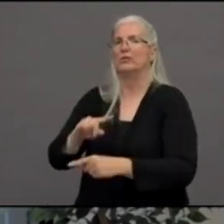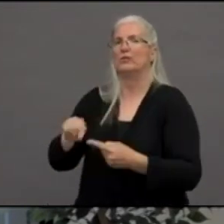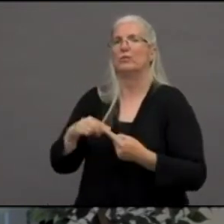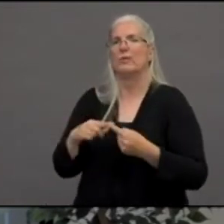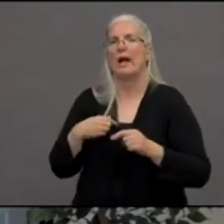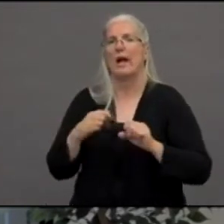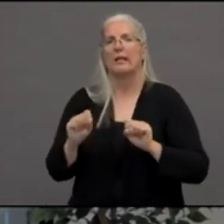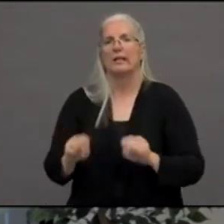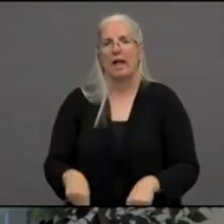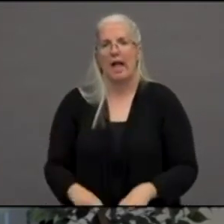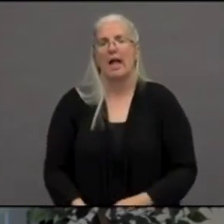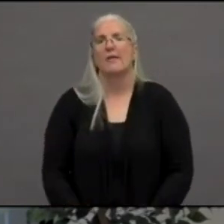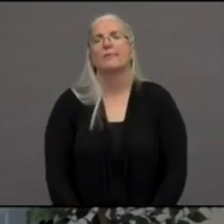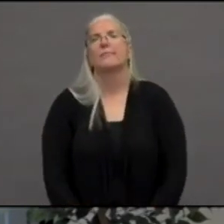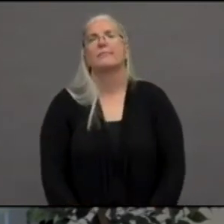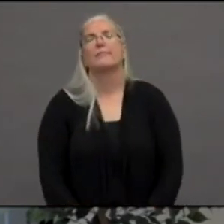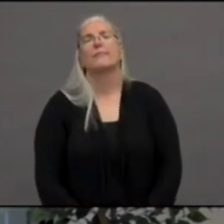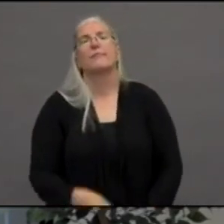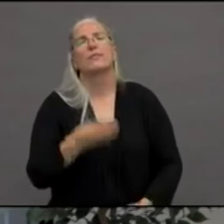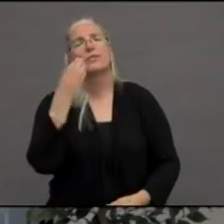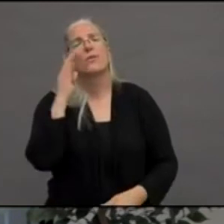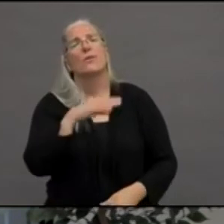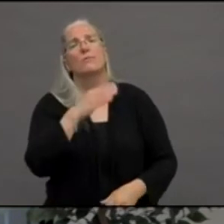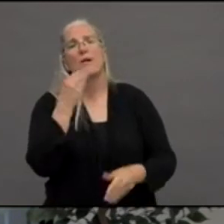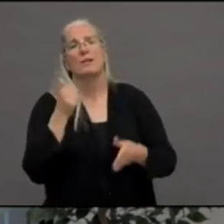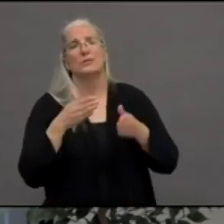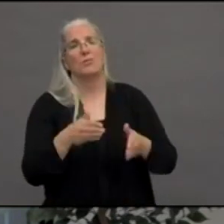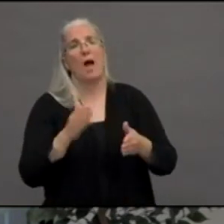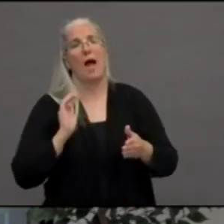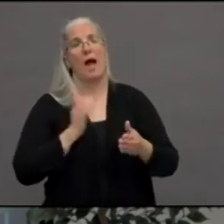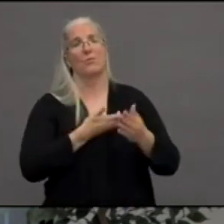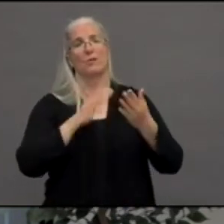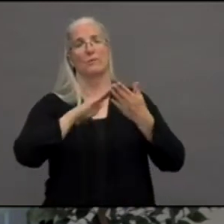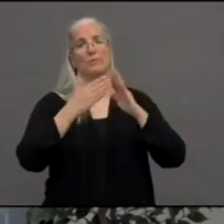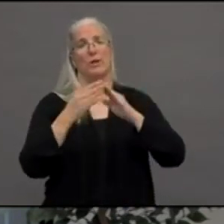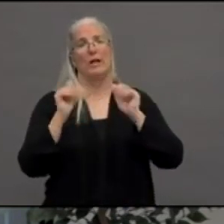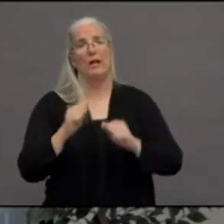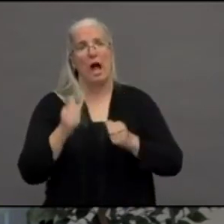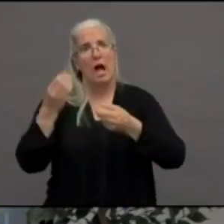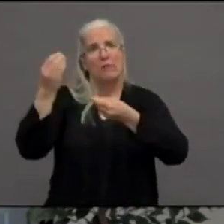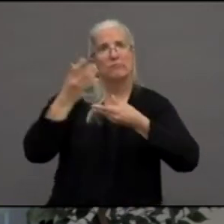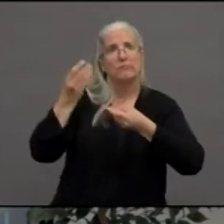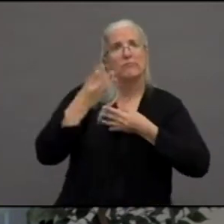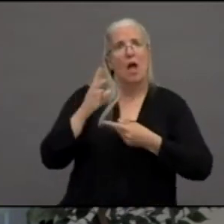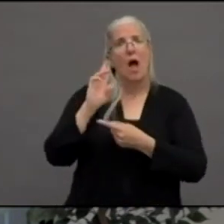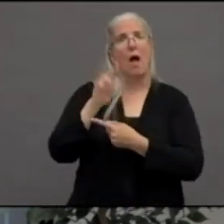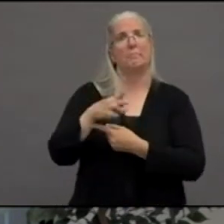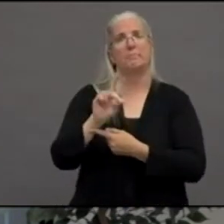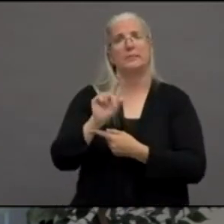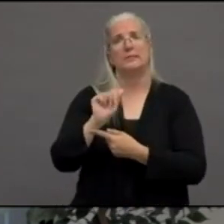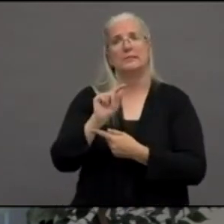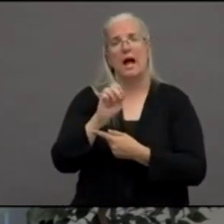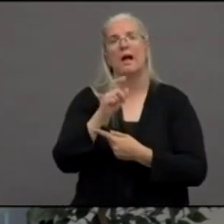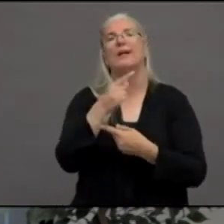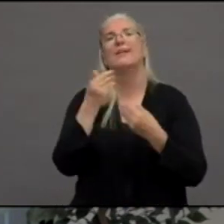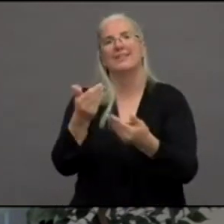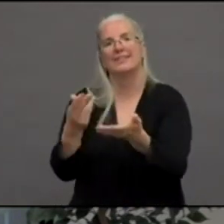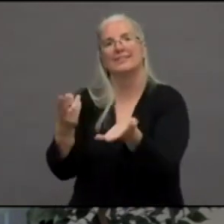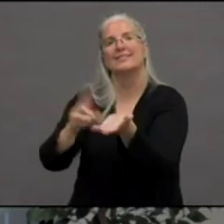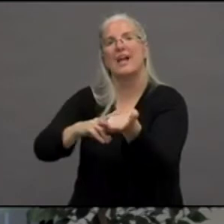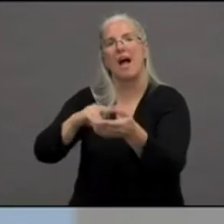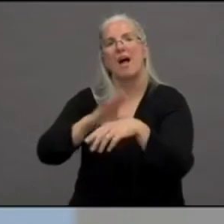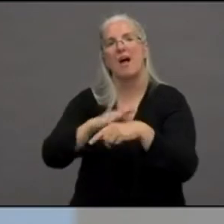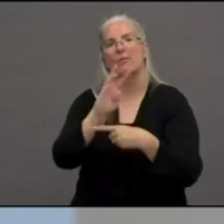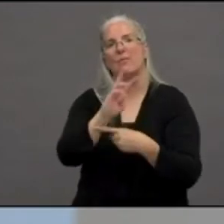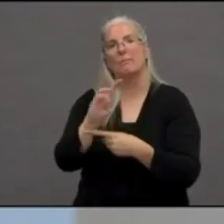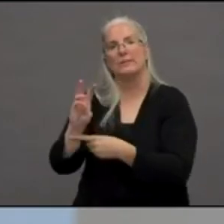way our community can continue to stay informed is sign up for our newsletter on our public health website. Please continue to monitor our social media accounts.